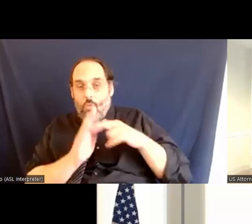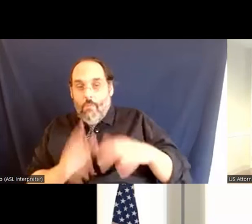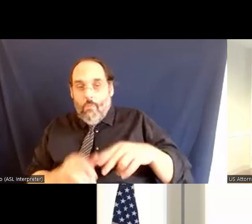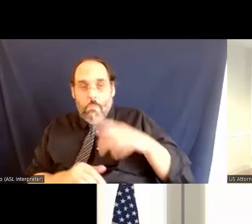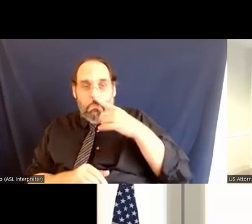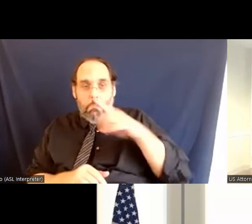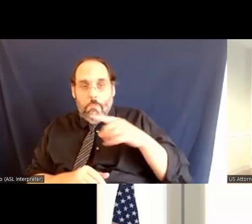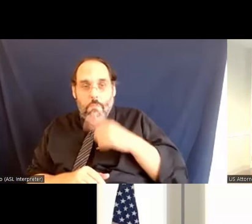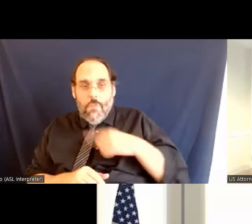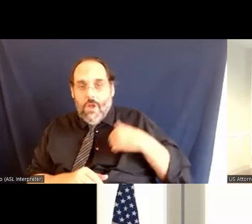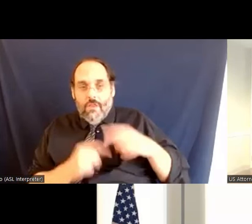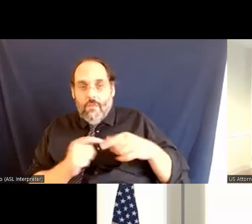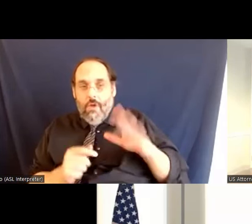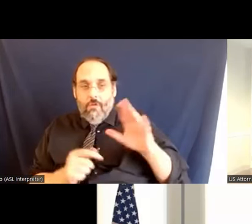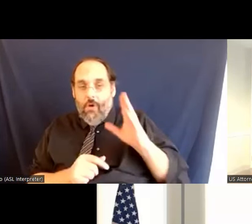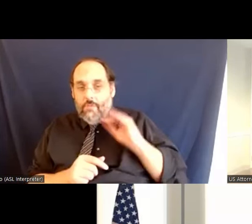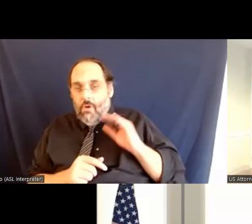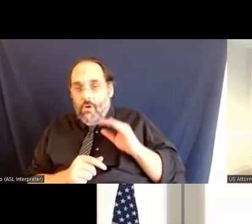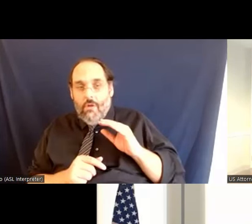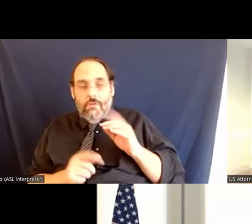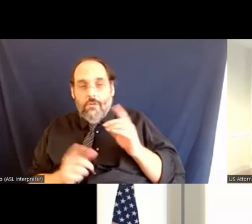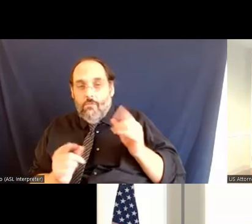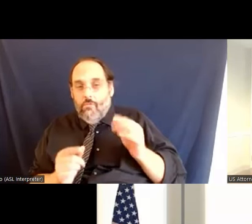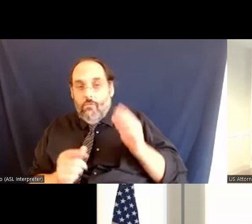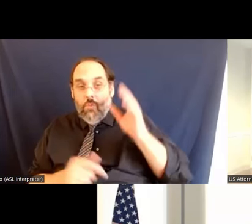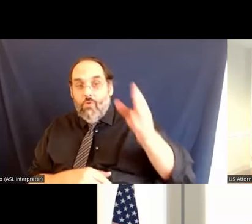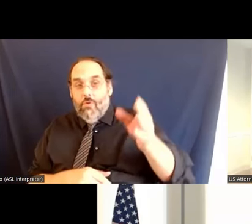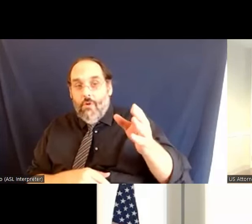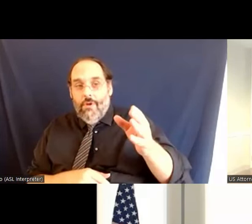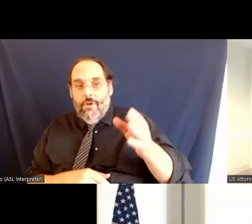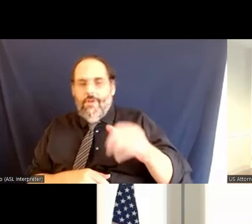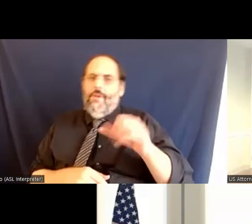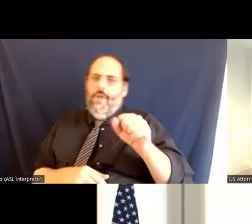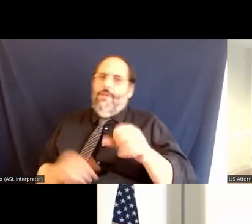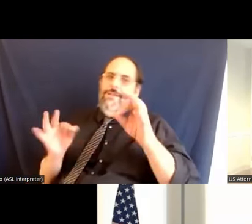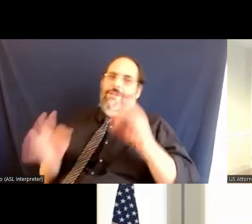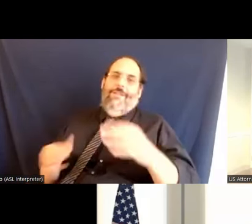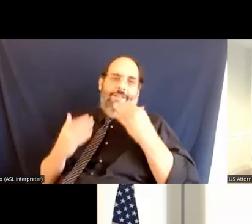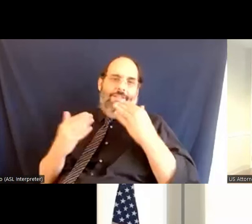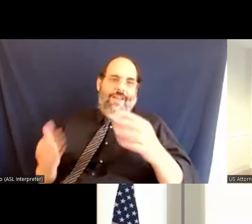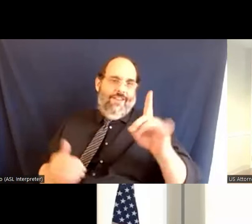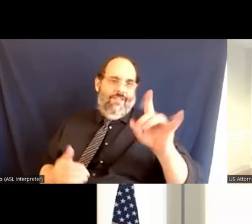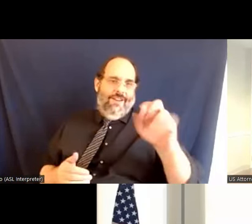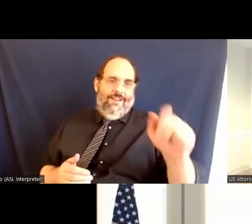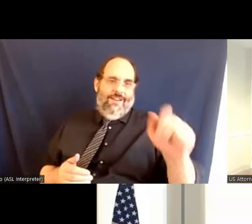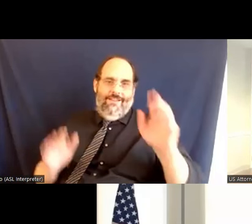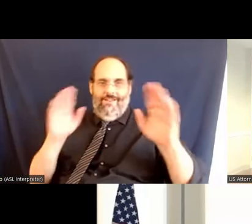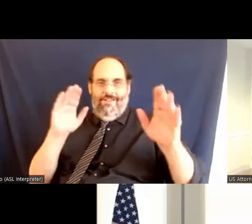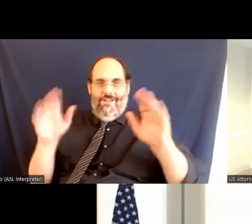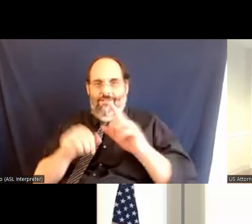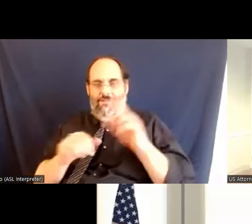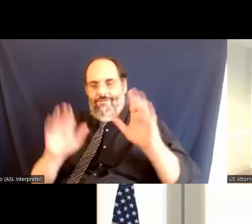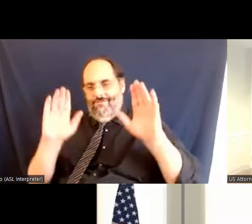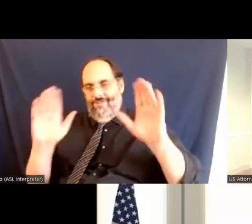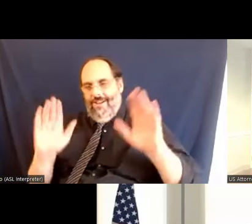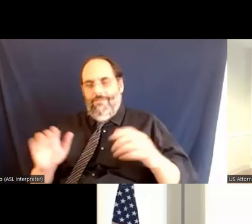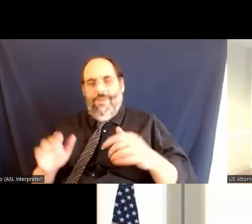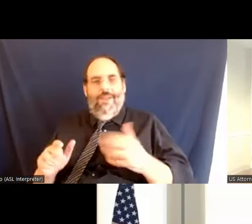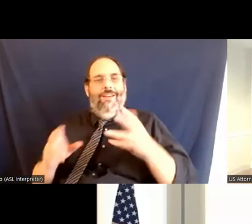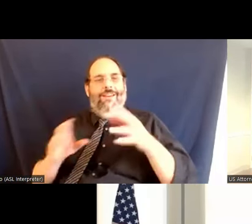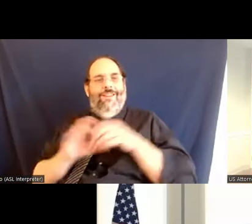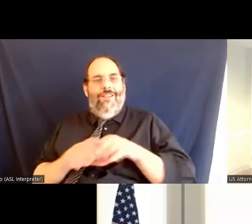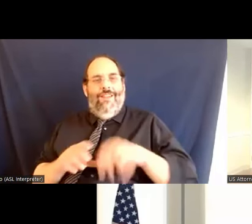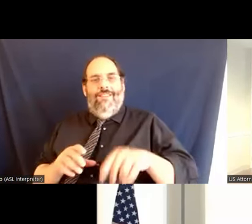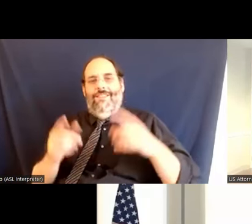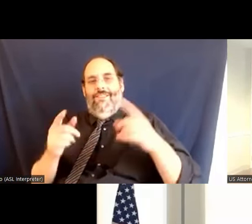your experience and any plans for the future? Yeah, absolutely. Thank you, Dina. And hello, everyone. It's great to be with